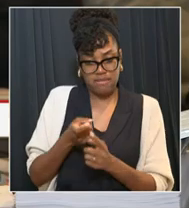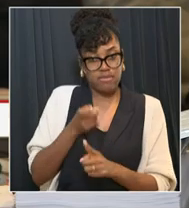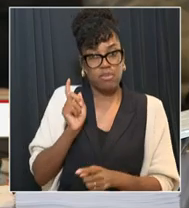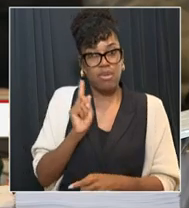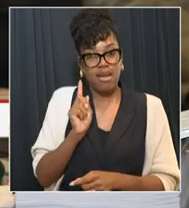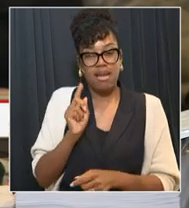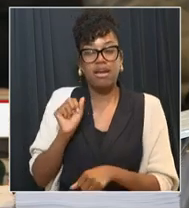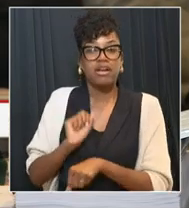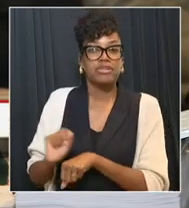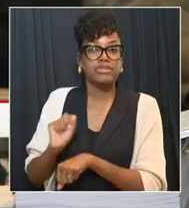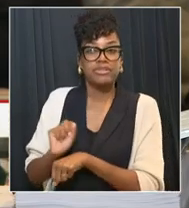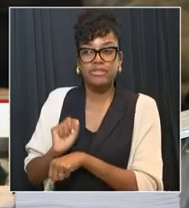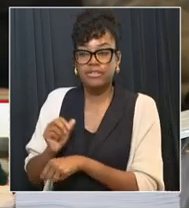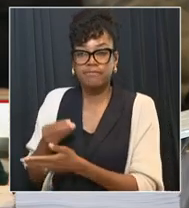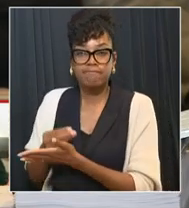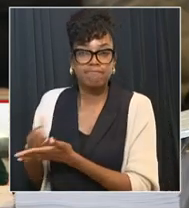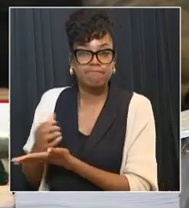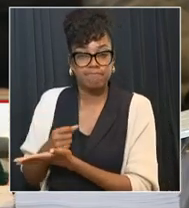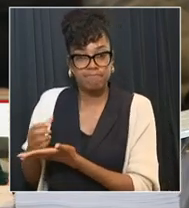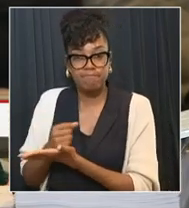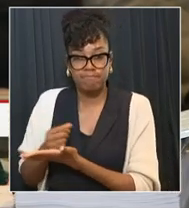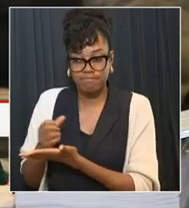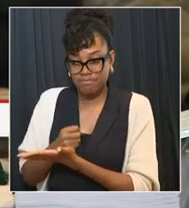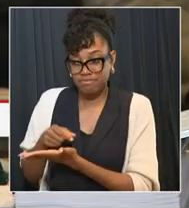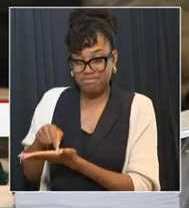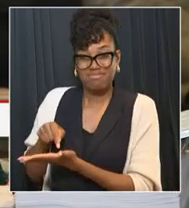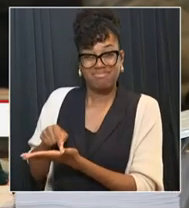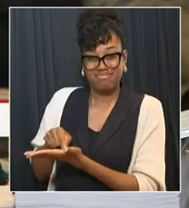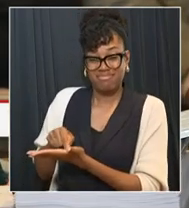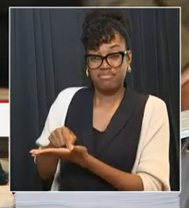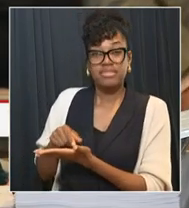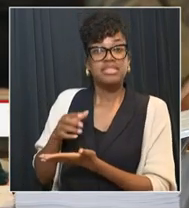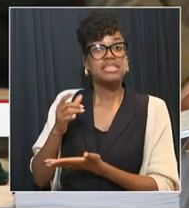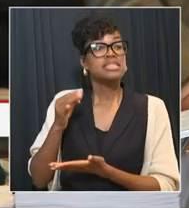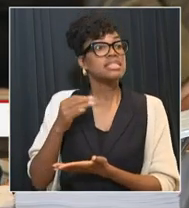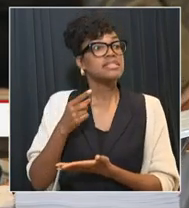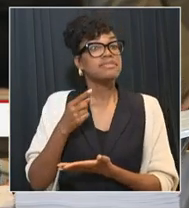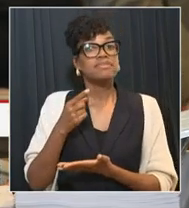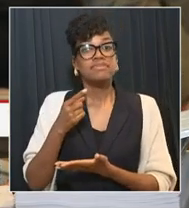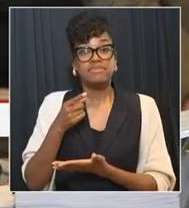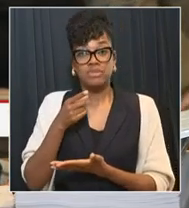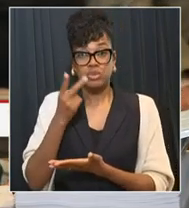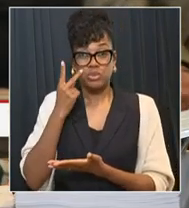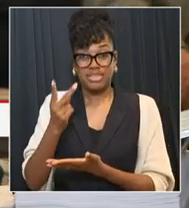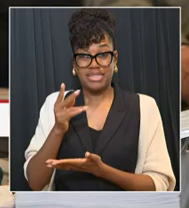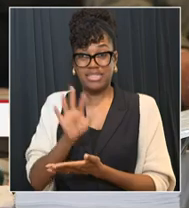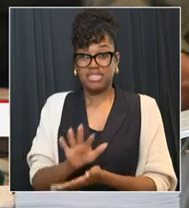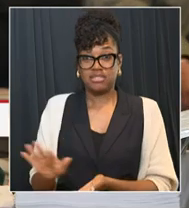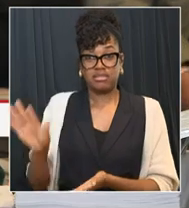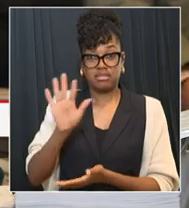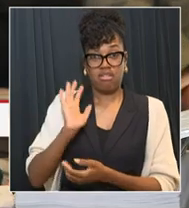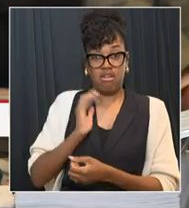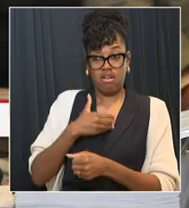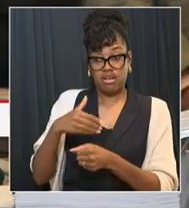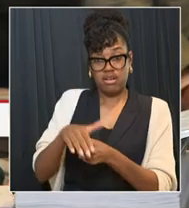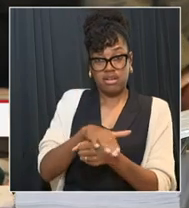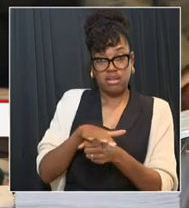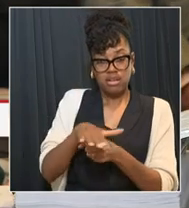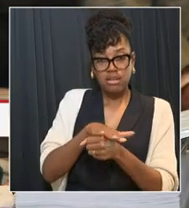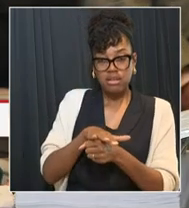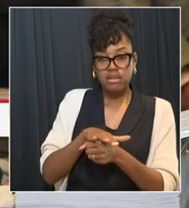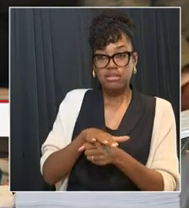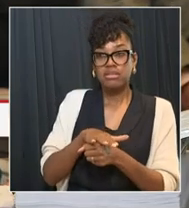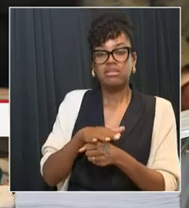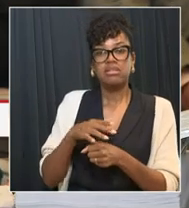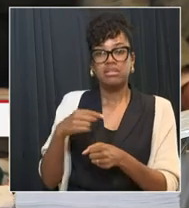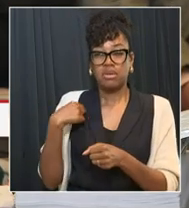look all around this region and you will not find a jurisdiction that has the type of aging services